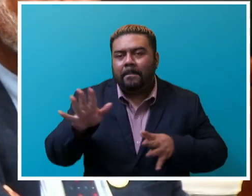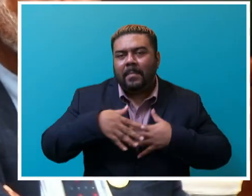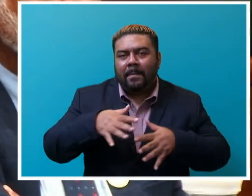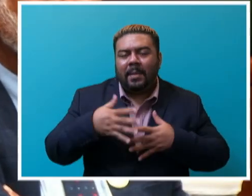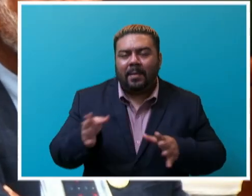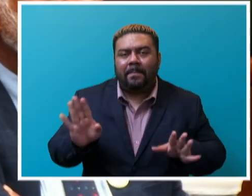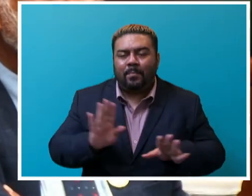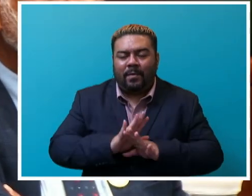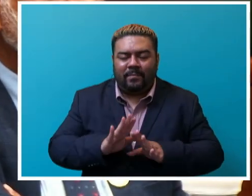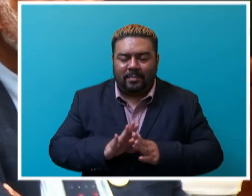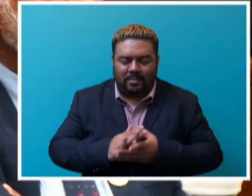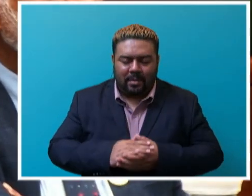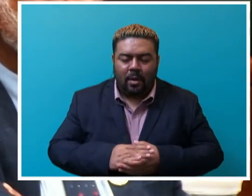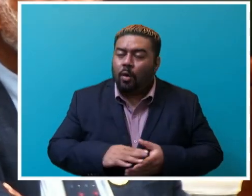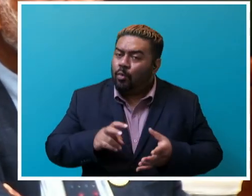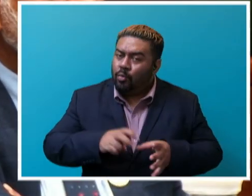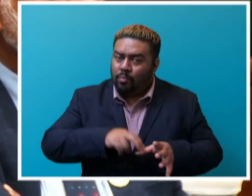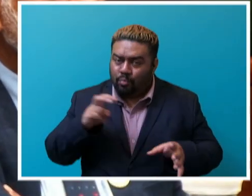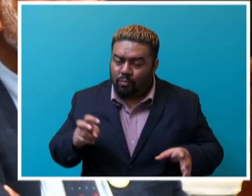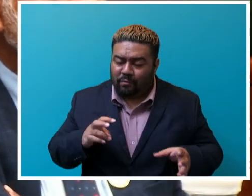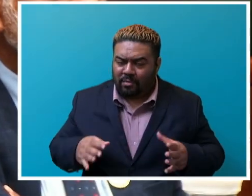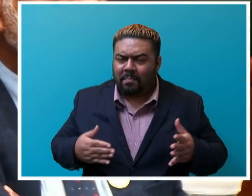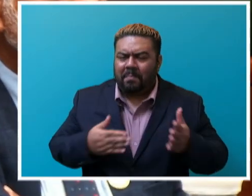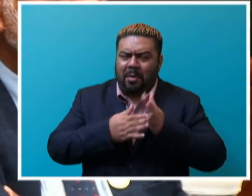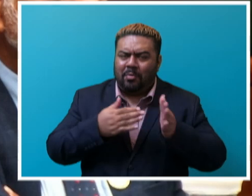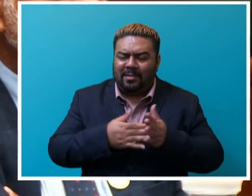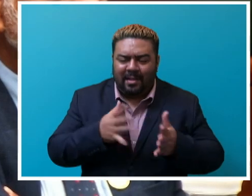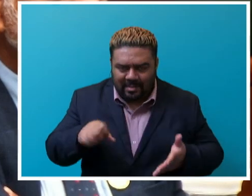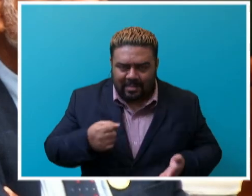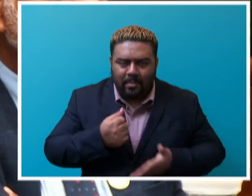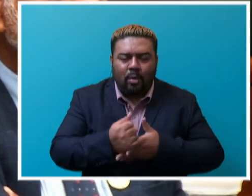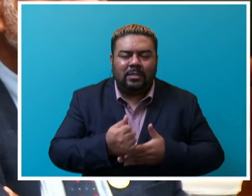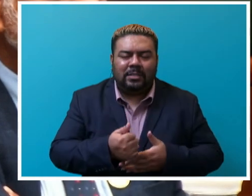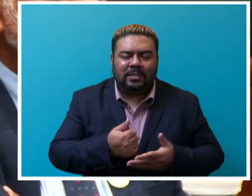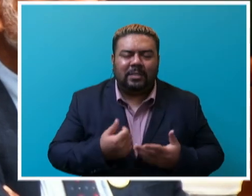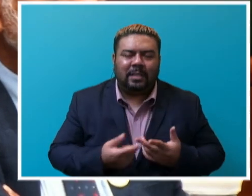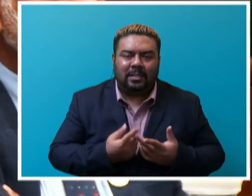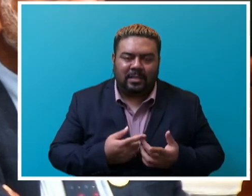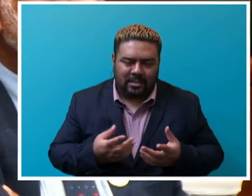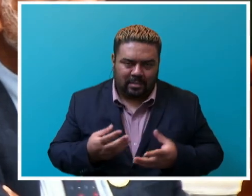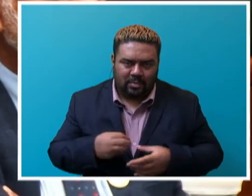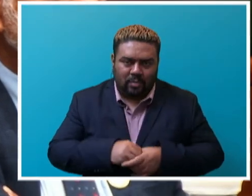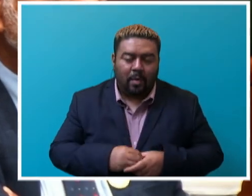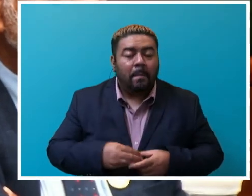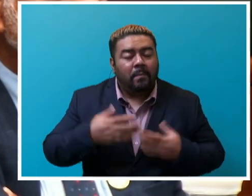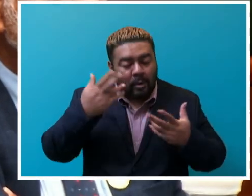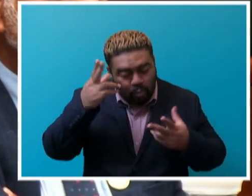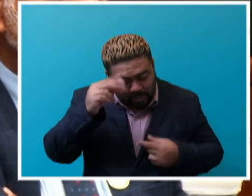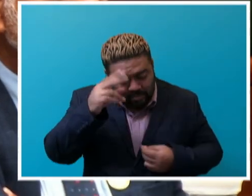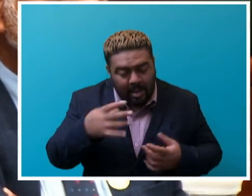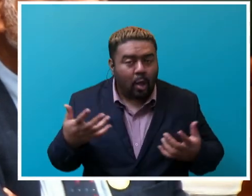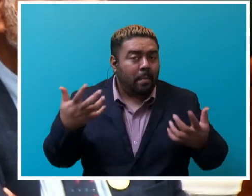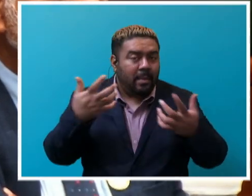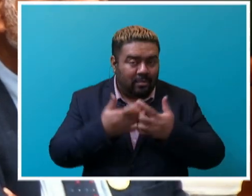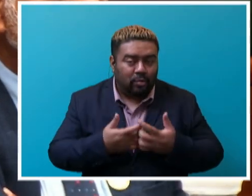sectors, removing barriers to employment and supporting entrepreneurship, providing reasonable accommodation to ensure